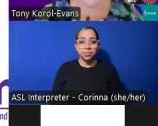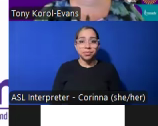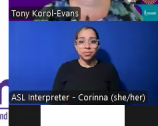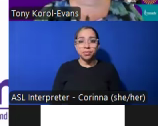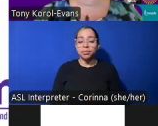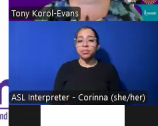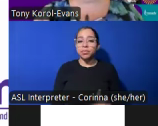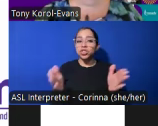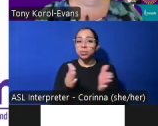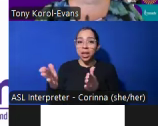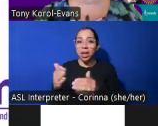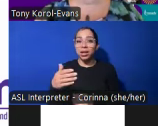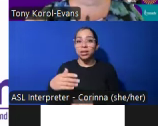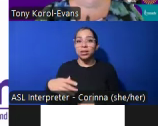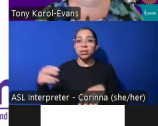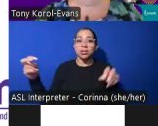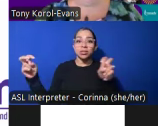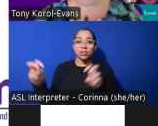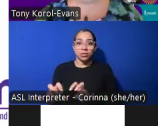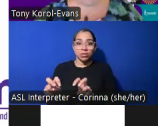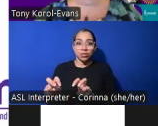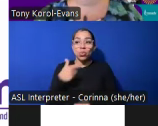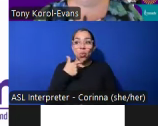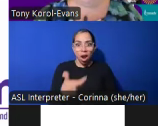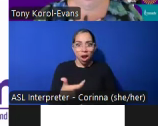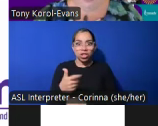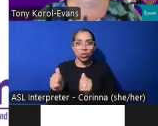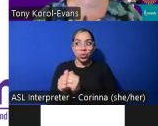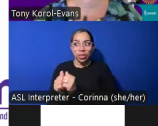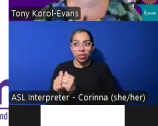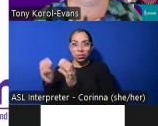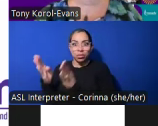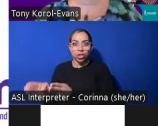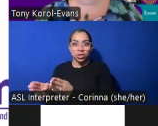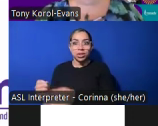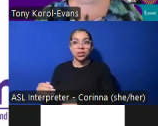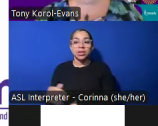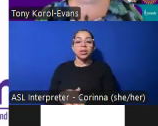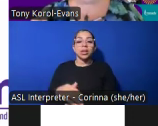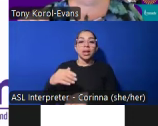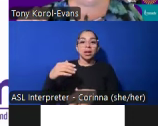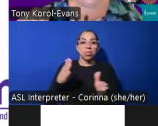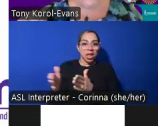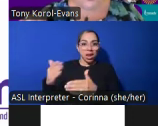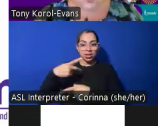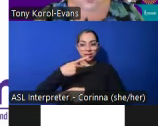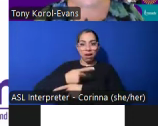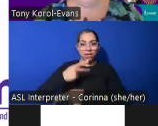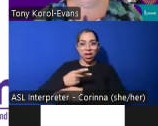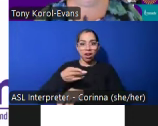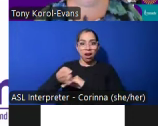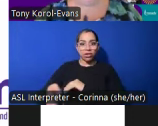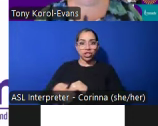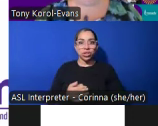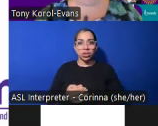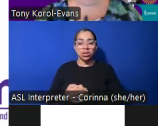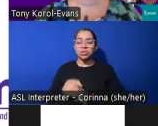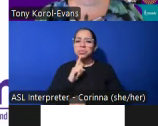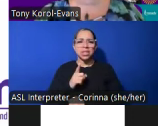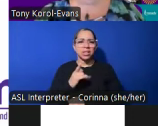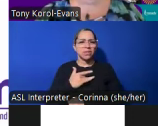with somebody, and you should plan some very serious self-care for afterwards, because it is incredibly